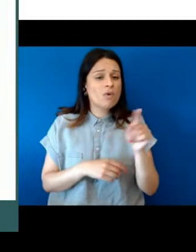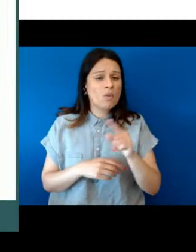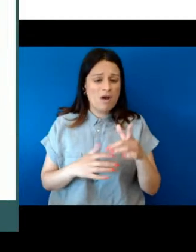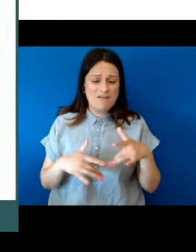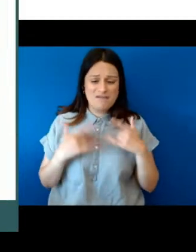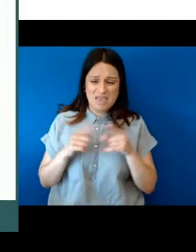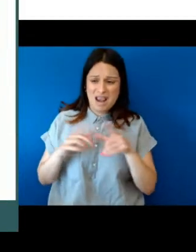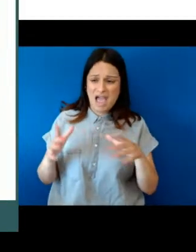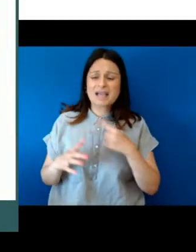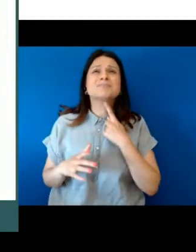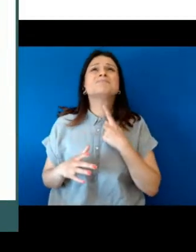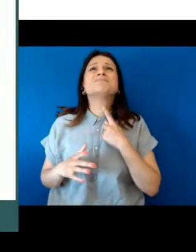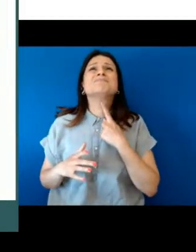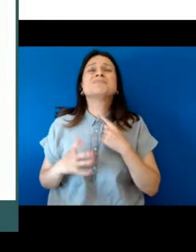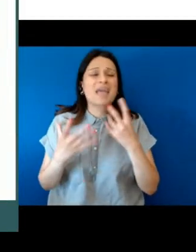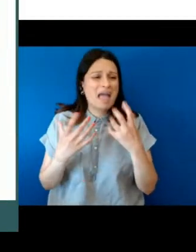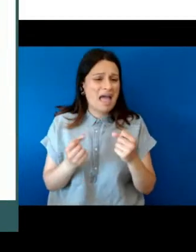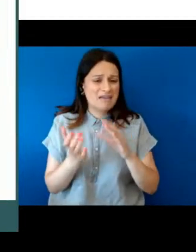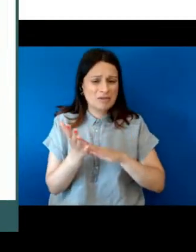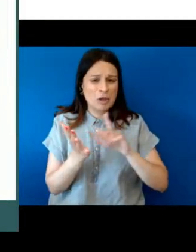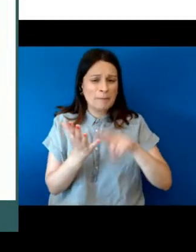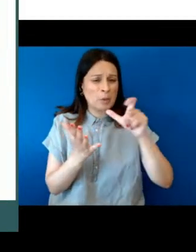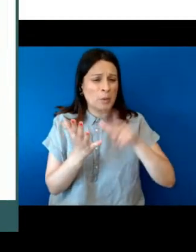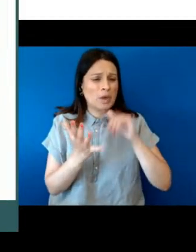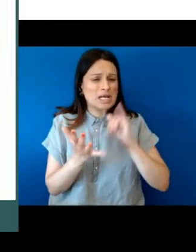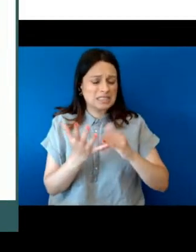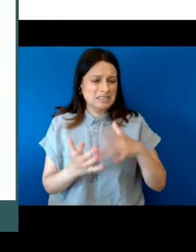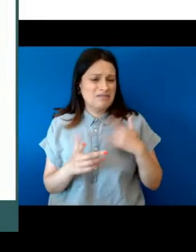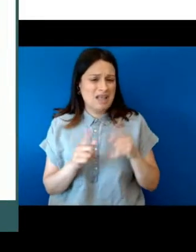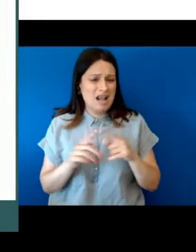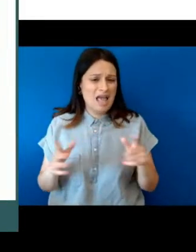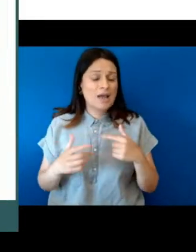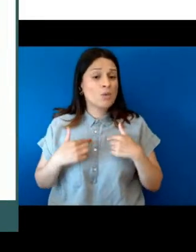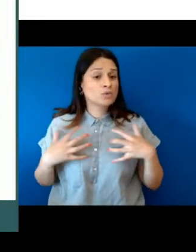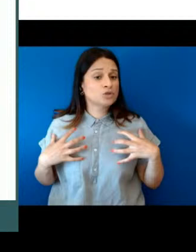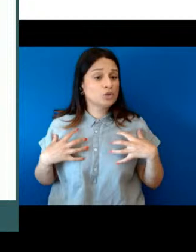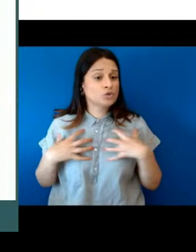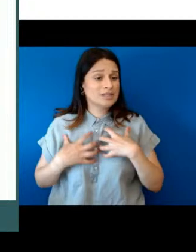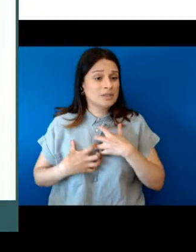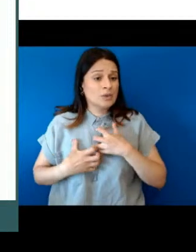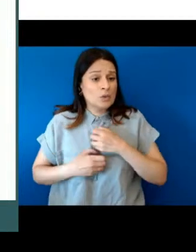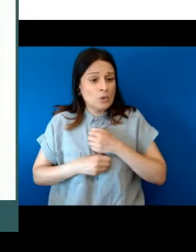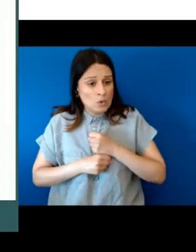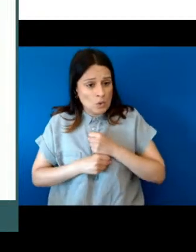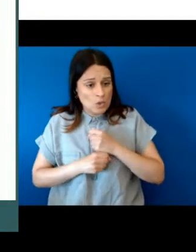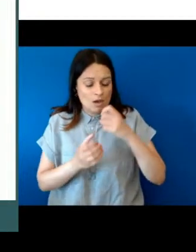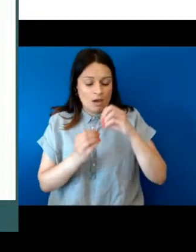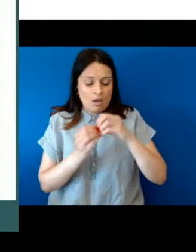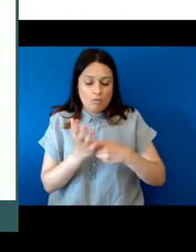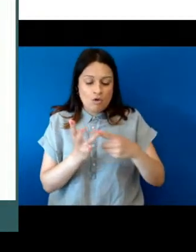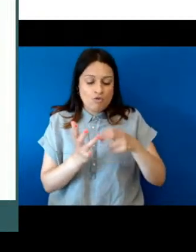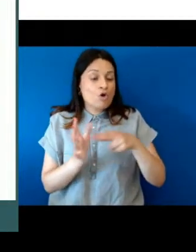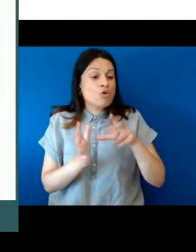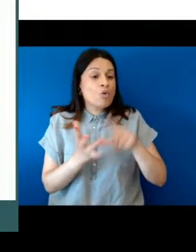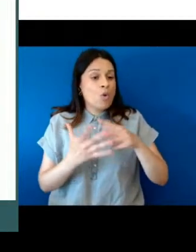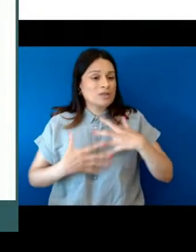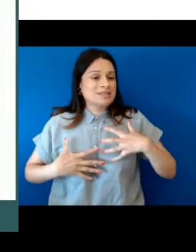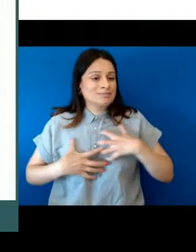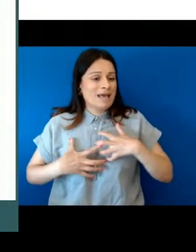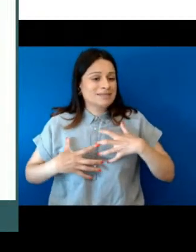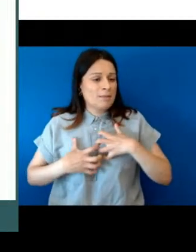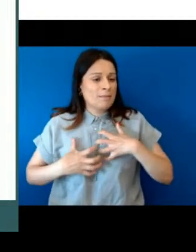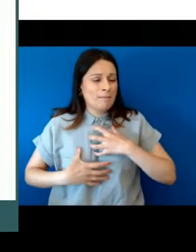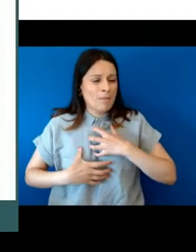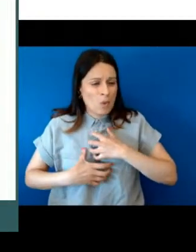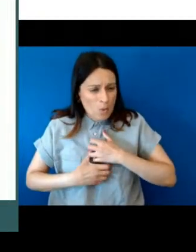of their throats. Sometimes it can cause tightness of the chest, that bronchospasm from that deep inflammation that